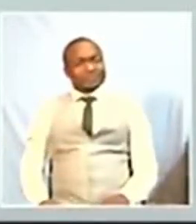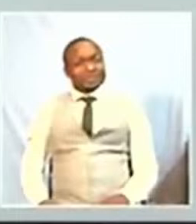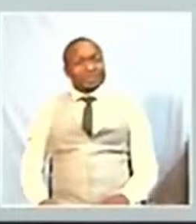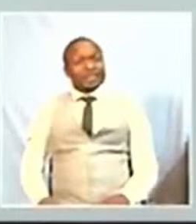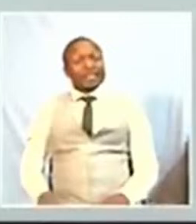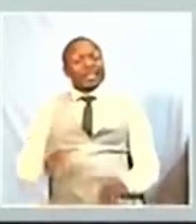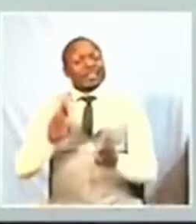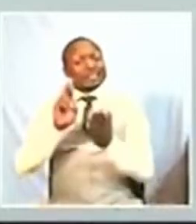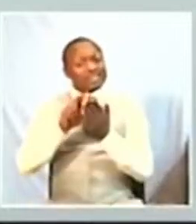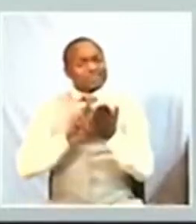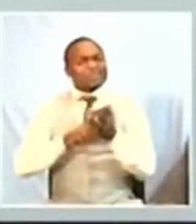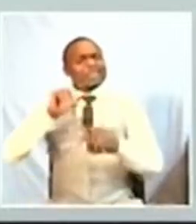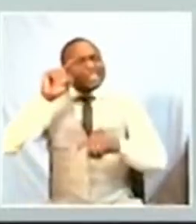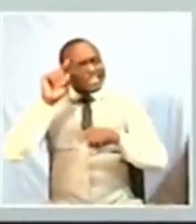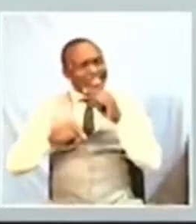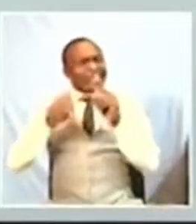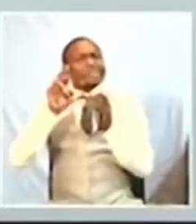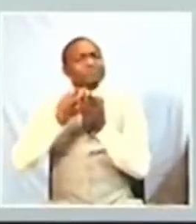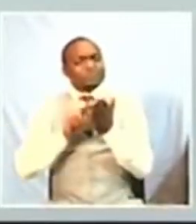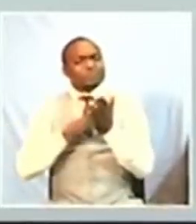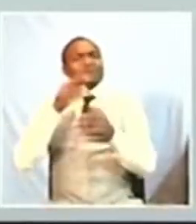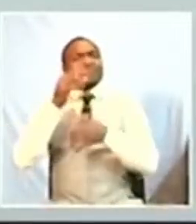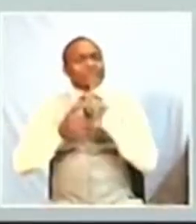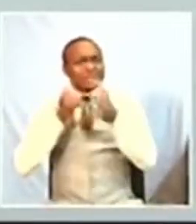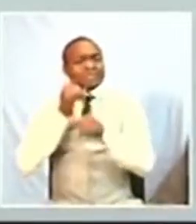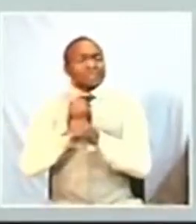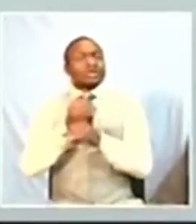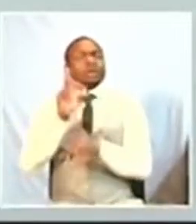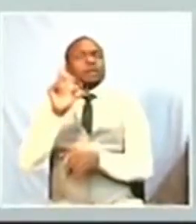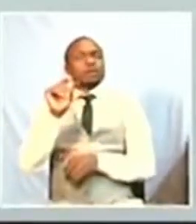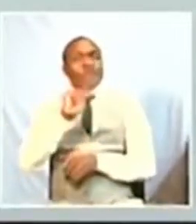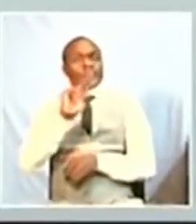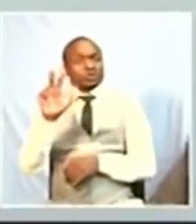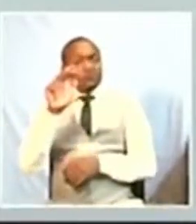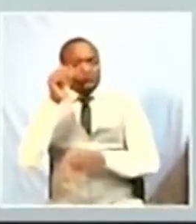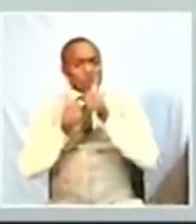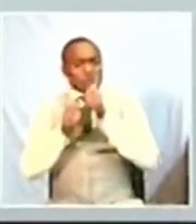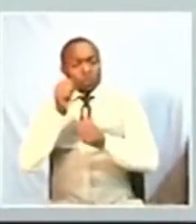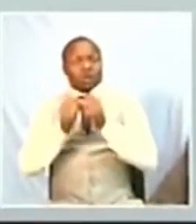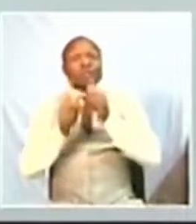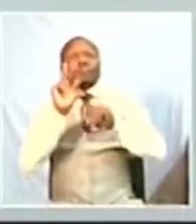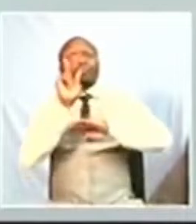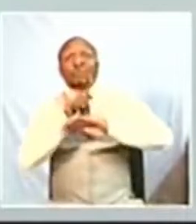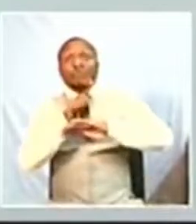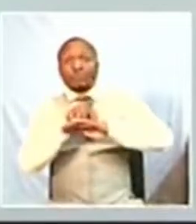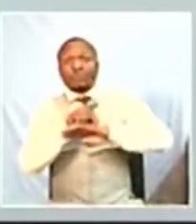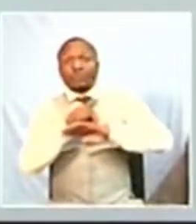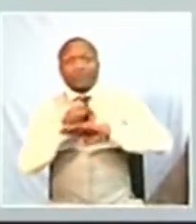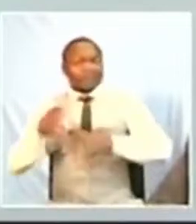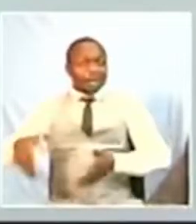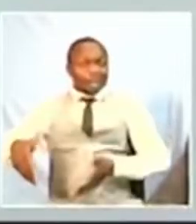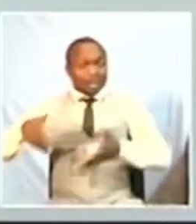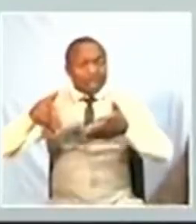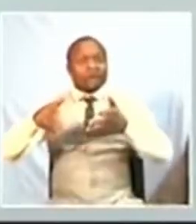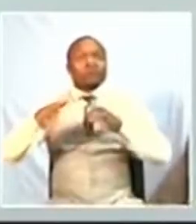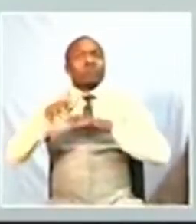Even the reporting, you can't even report for the year 2023 which projects were carried over.